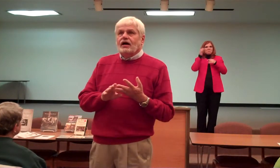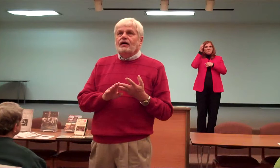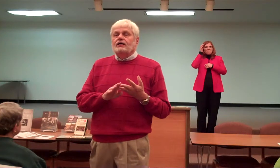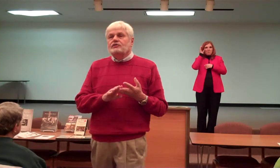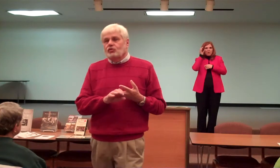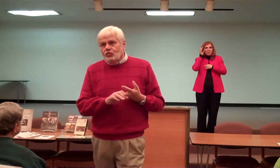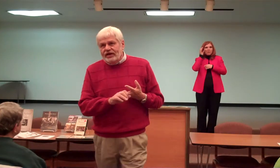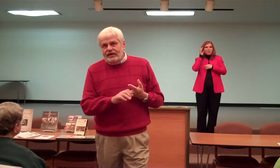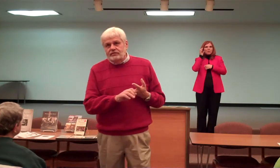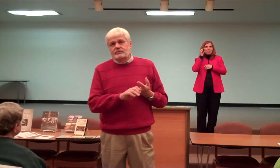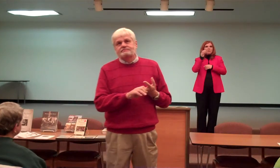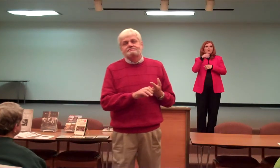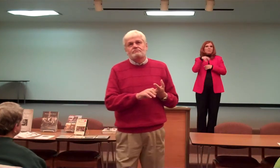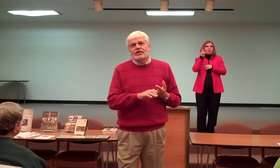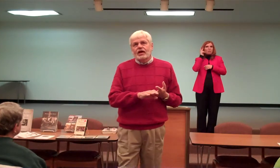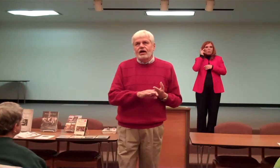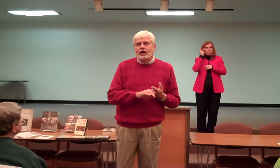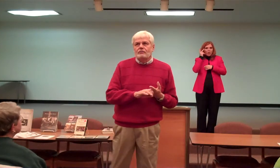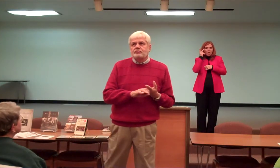Chinese, Korean,